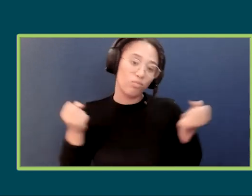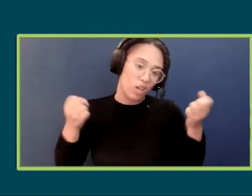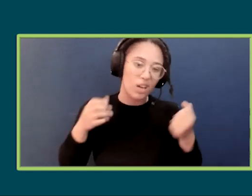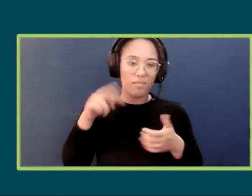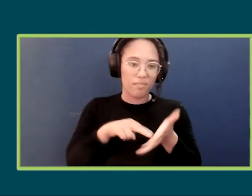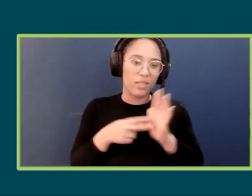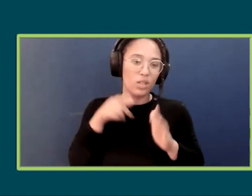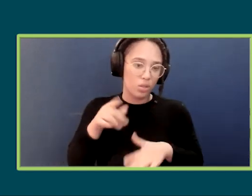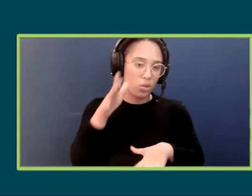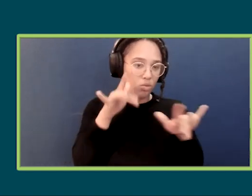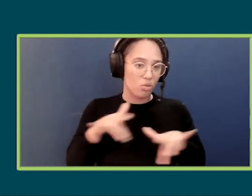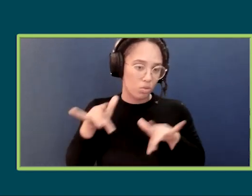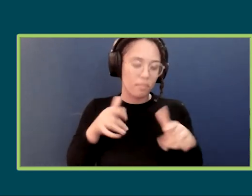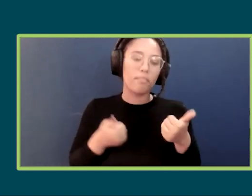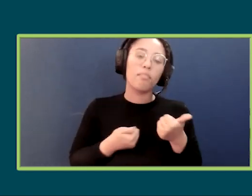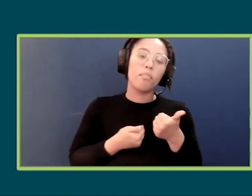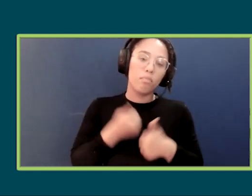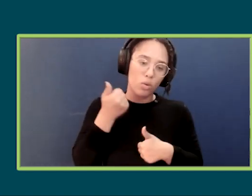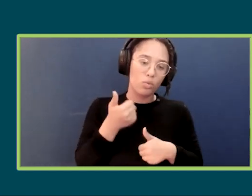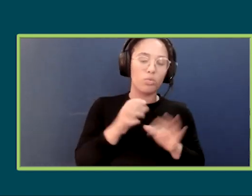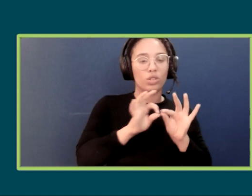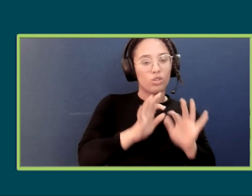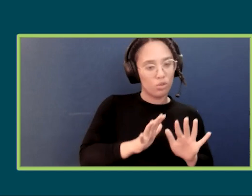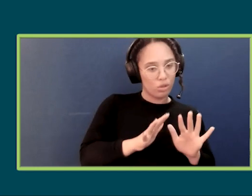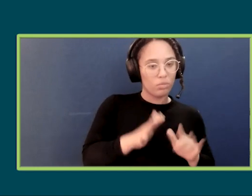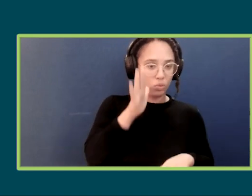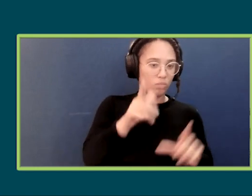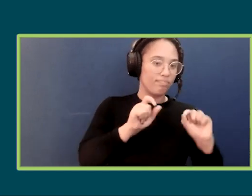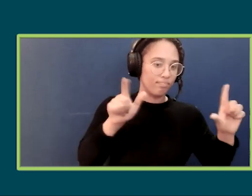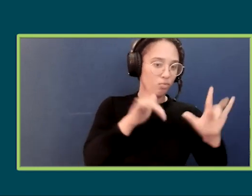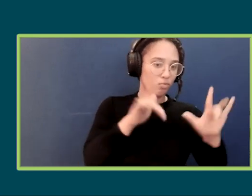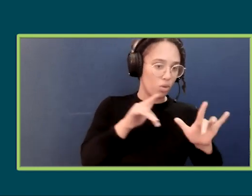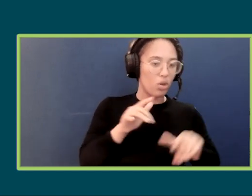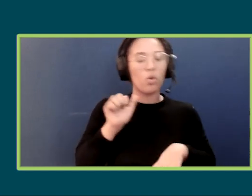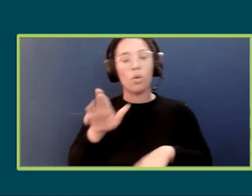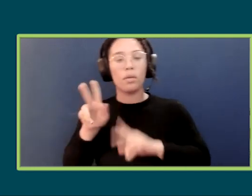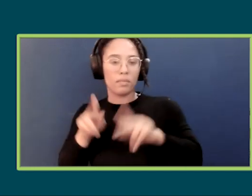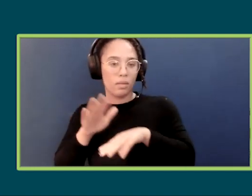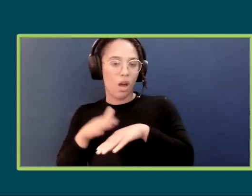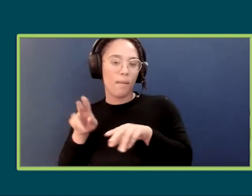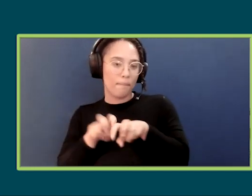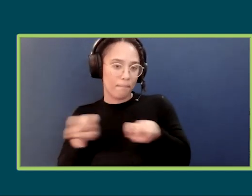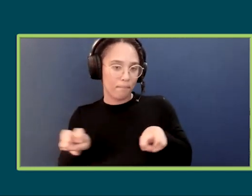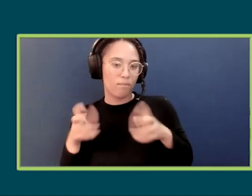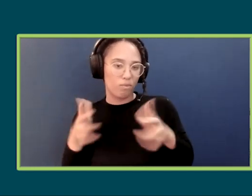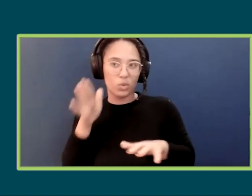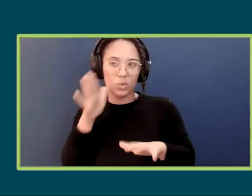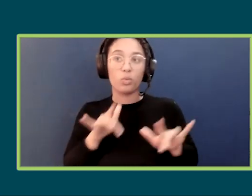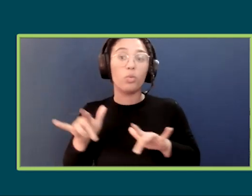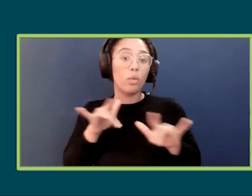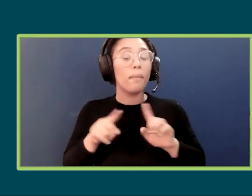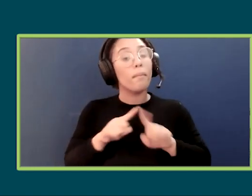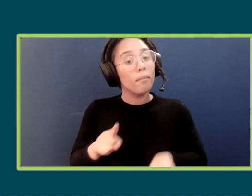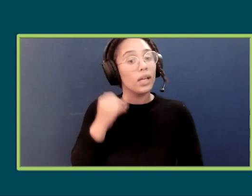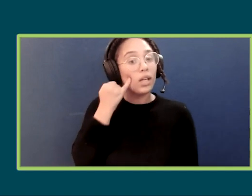wonderful panel ASL interpreters that we have here today. But if at the end you are invited up to ask a question, you will be